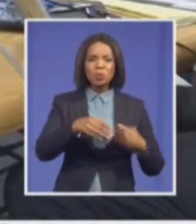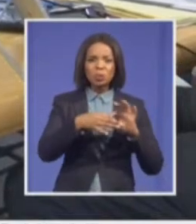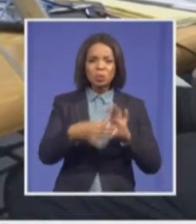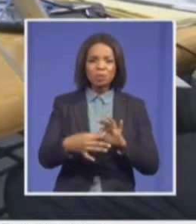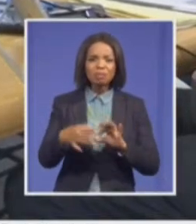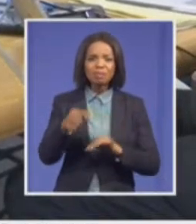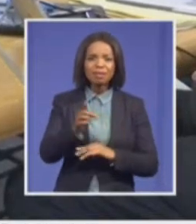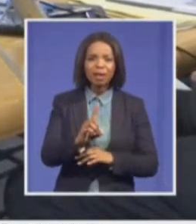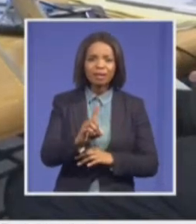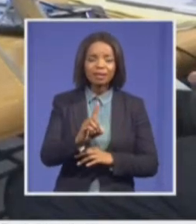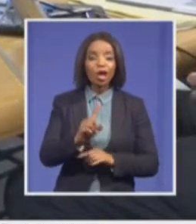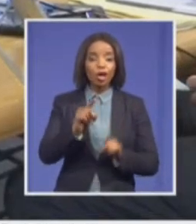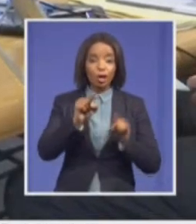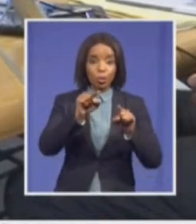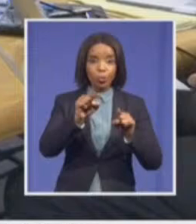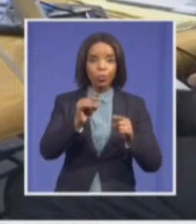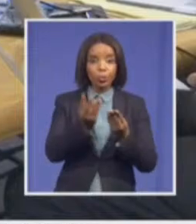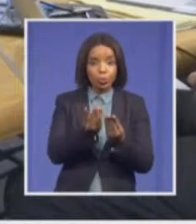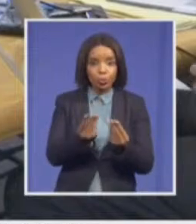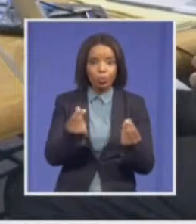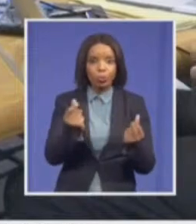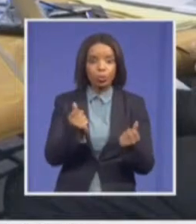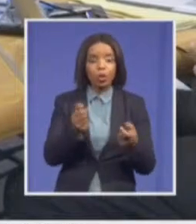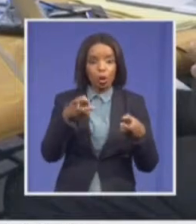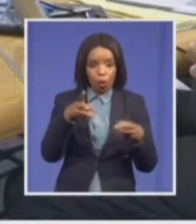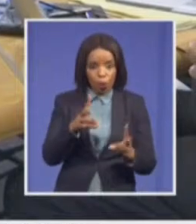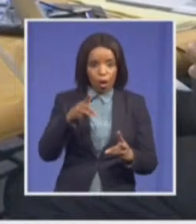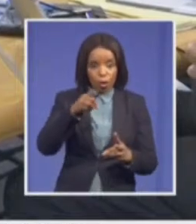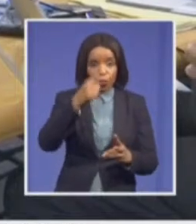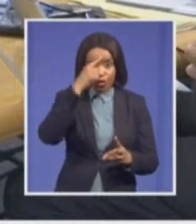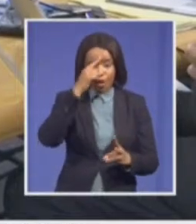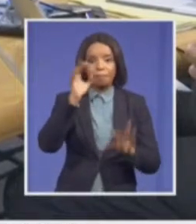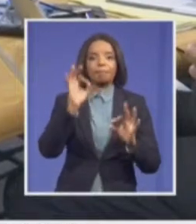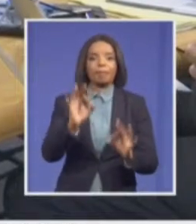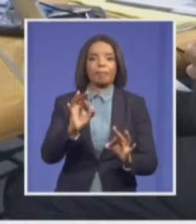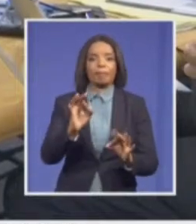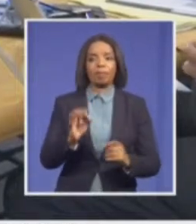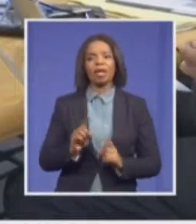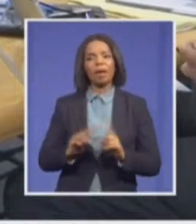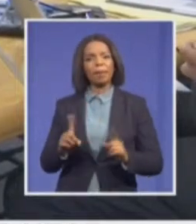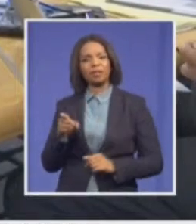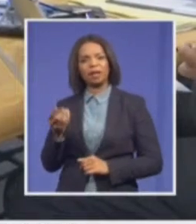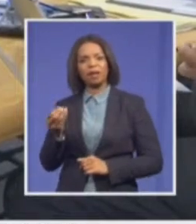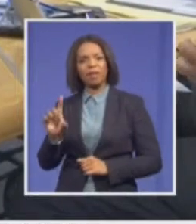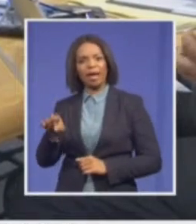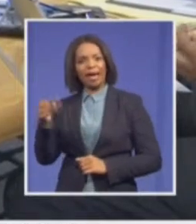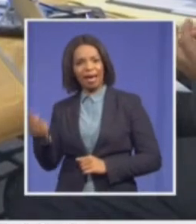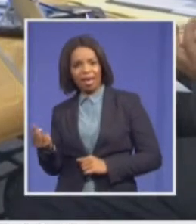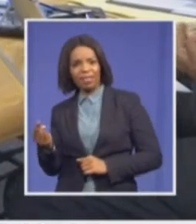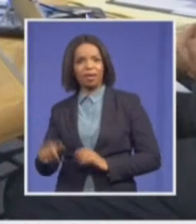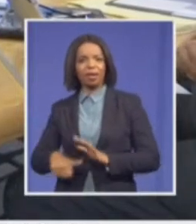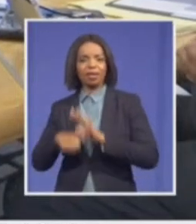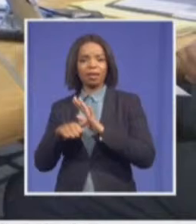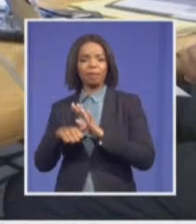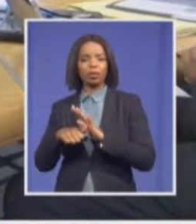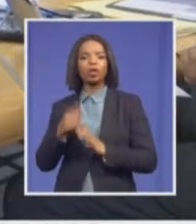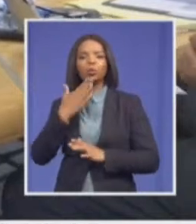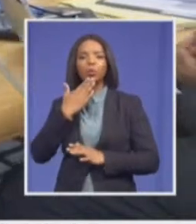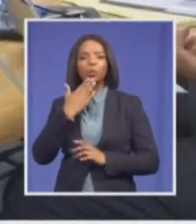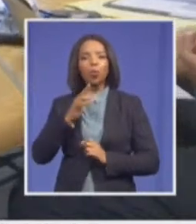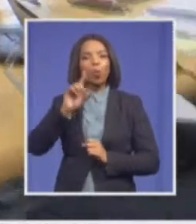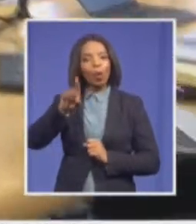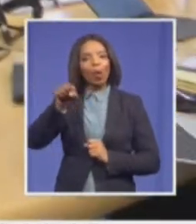employee? Yes, but there's another important fact. Who else is a recipient of this email in addition to the